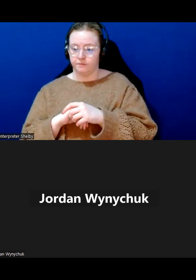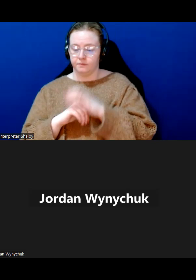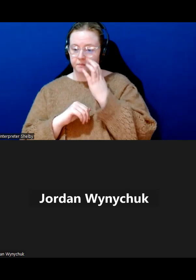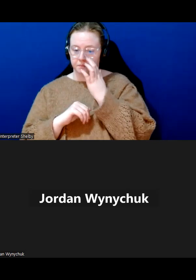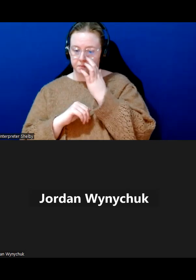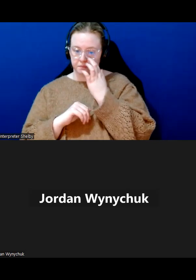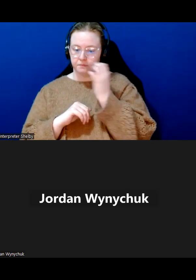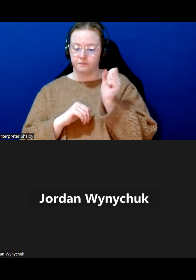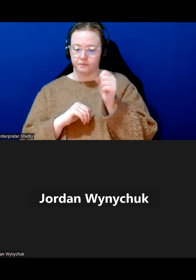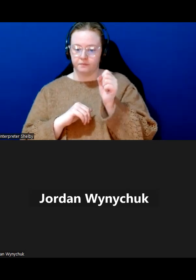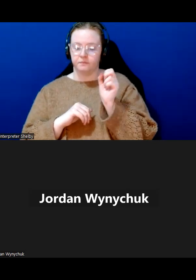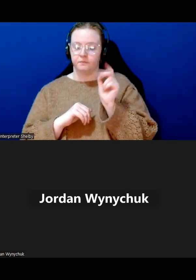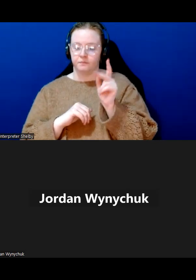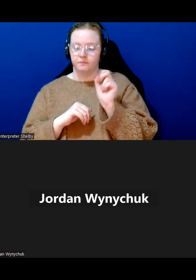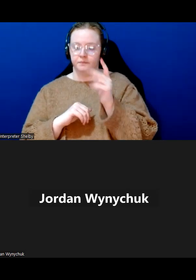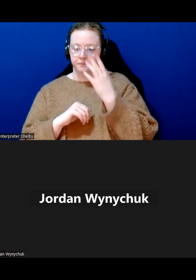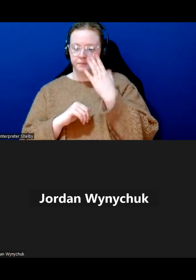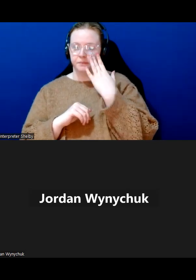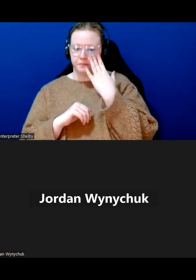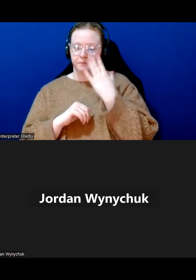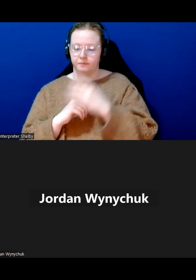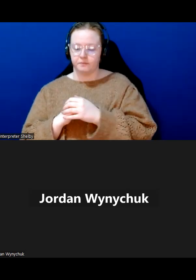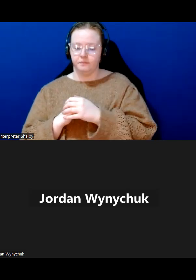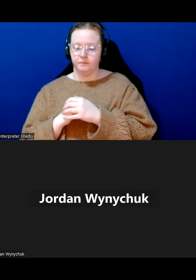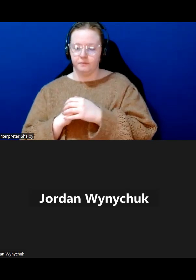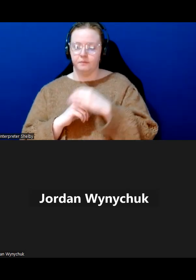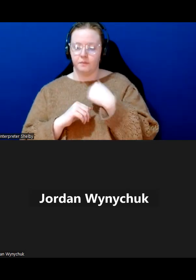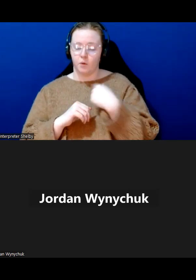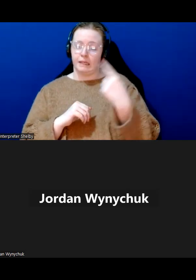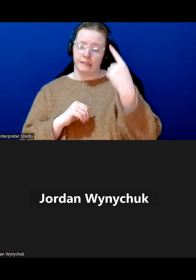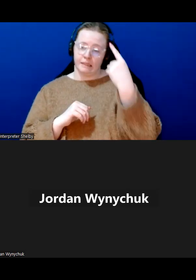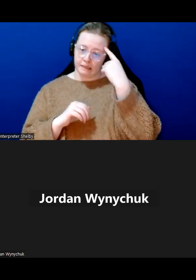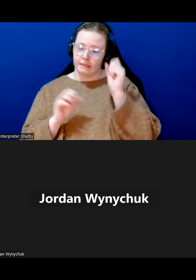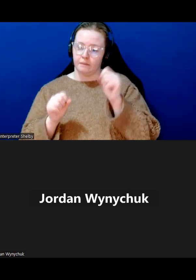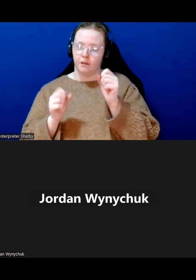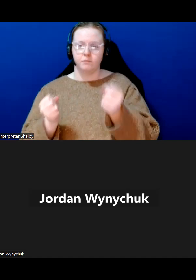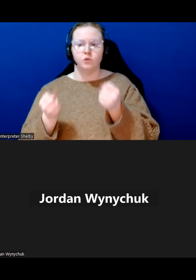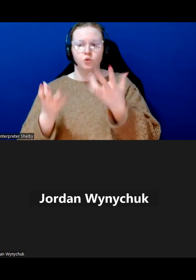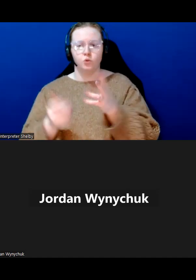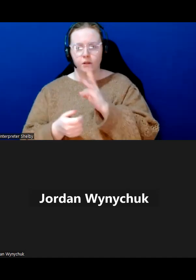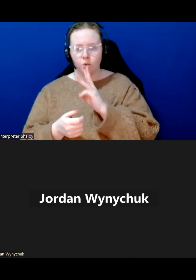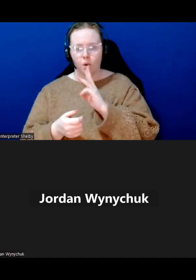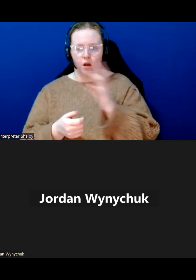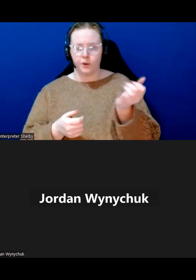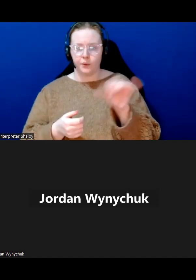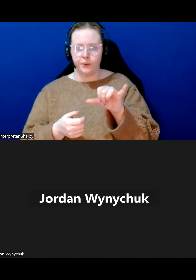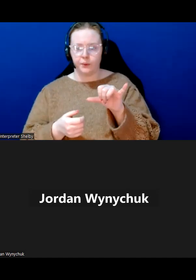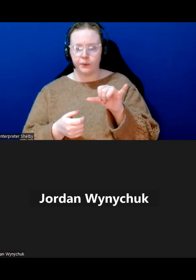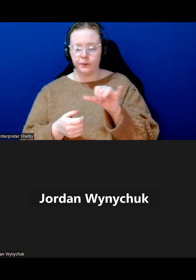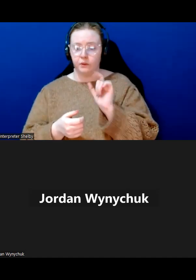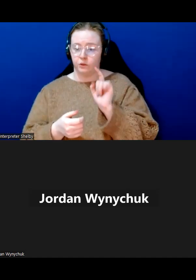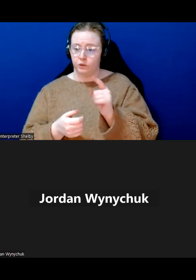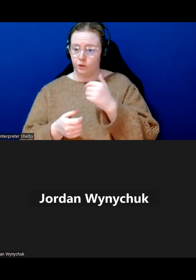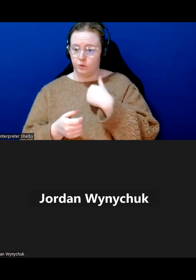Yeah. Yes, okay. So I think it could be possibly an overwatering issue. Do you have really